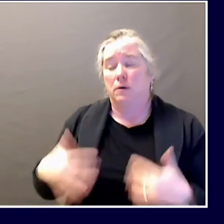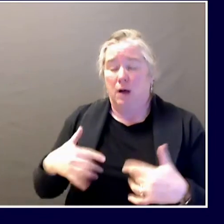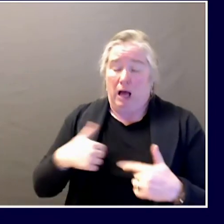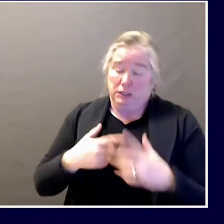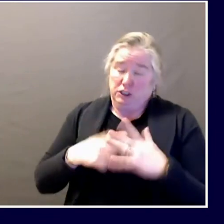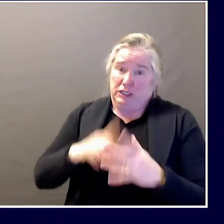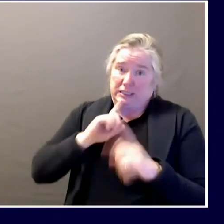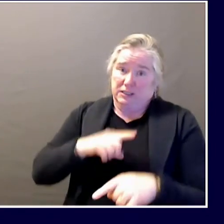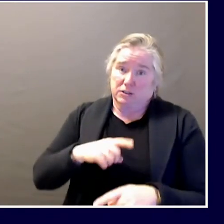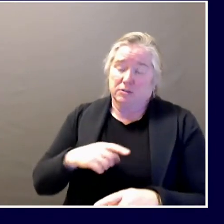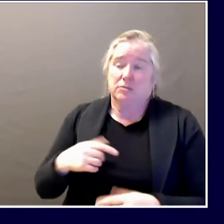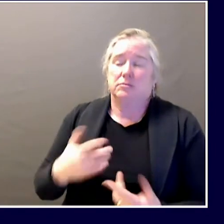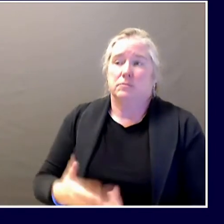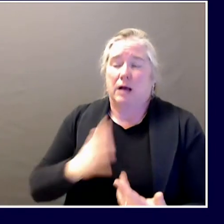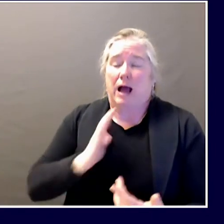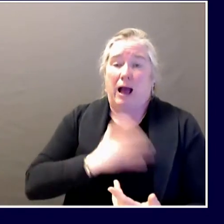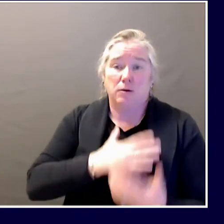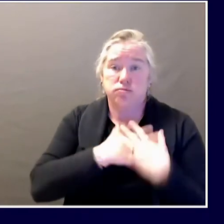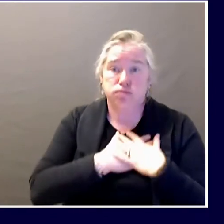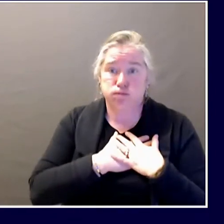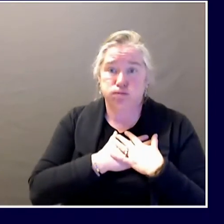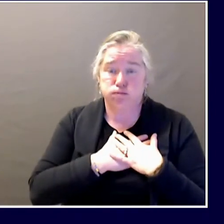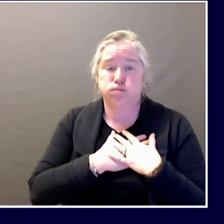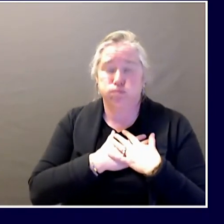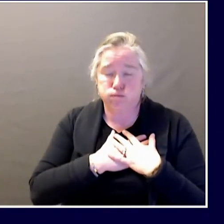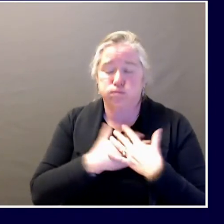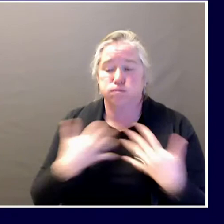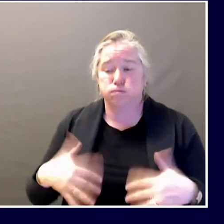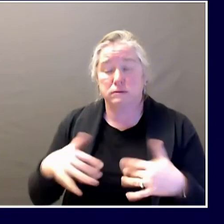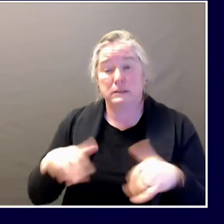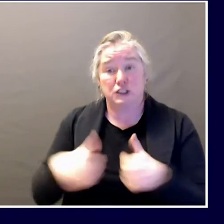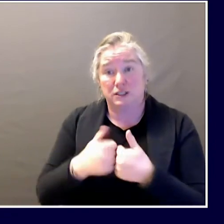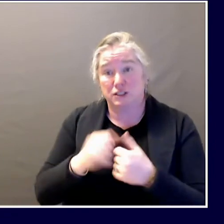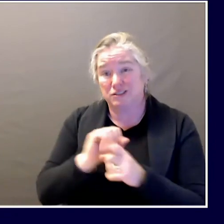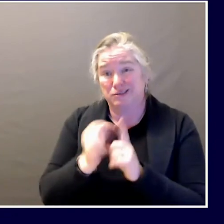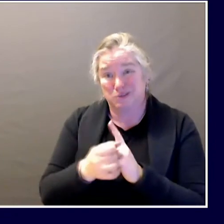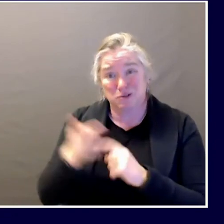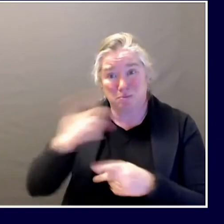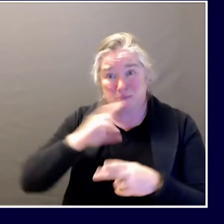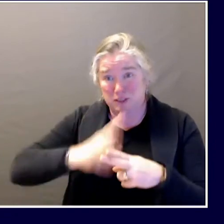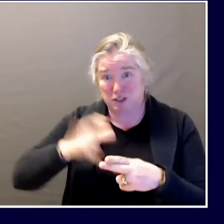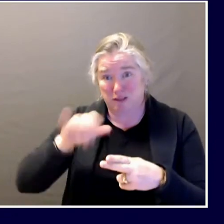our hearts go out to those like the person in Glenburn that you mentioned.